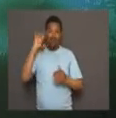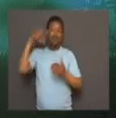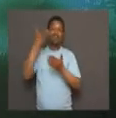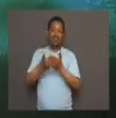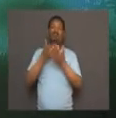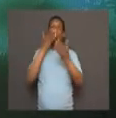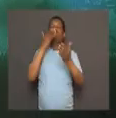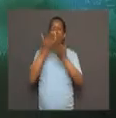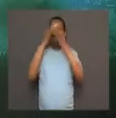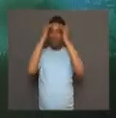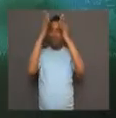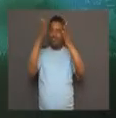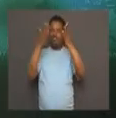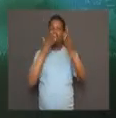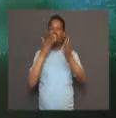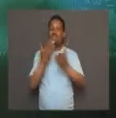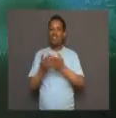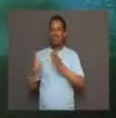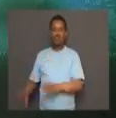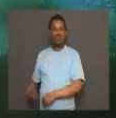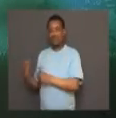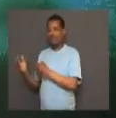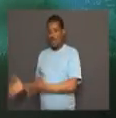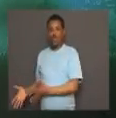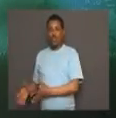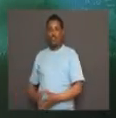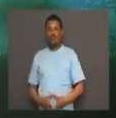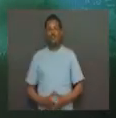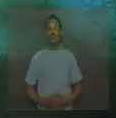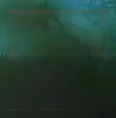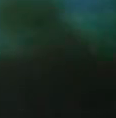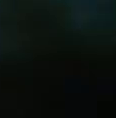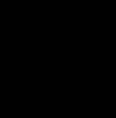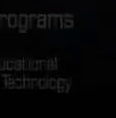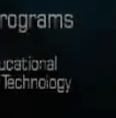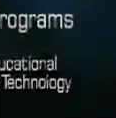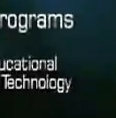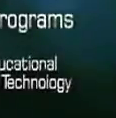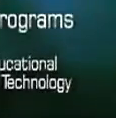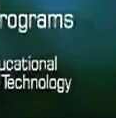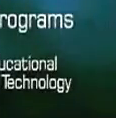Ethiopia. Until then, thank you, teacher. Thank you, students.